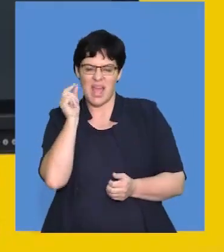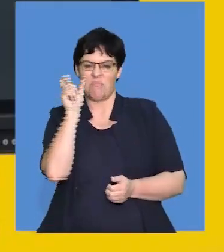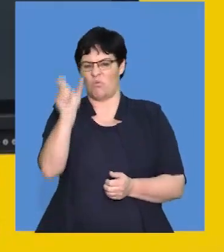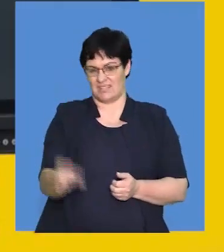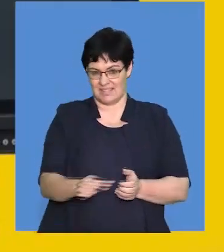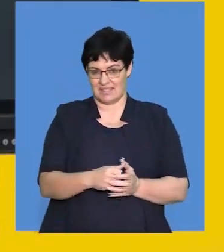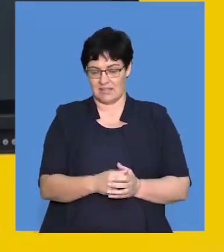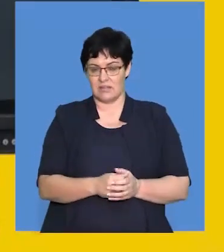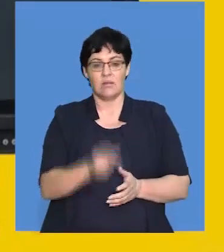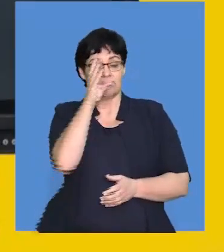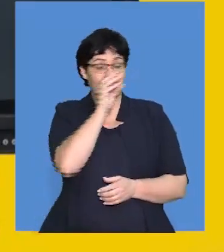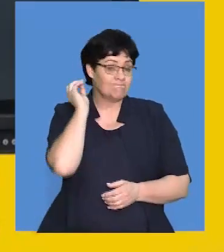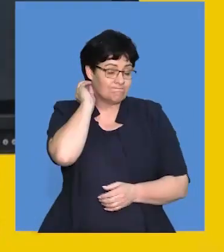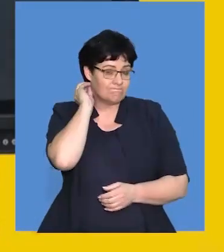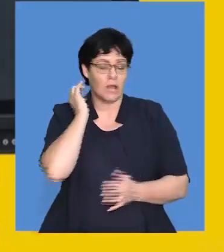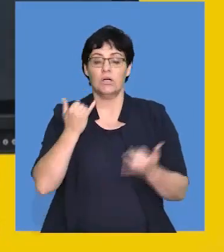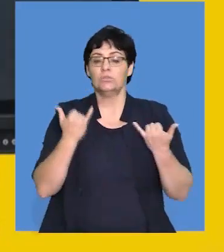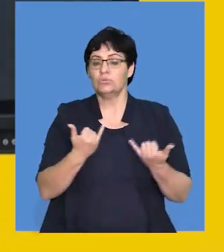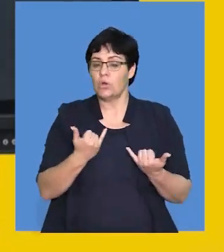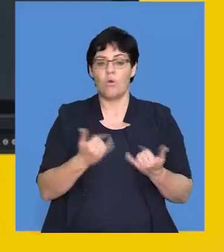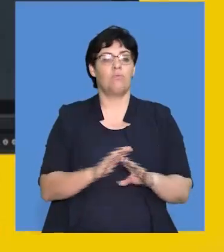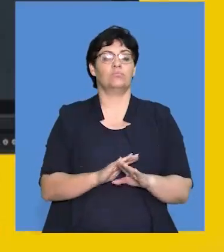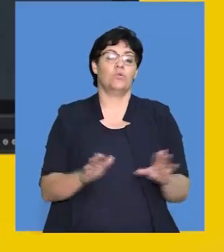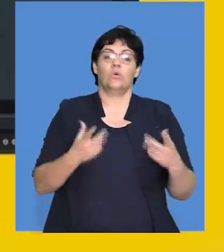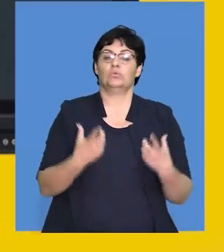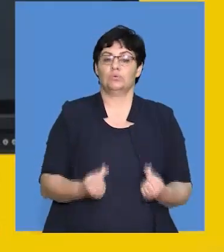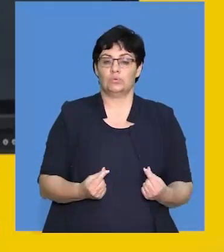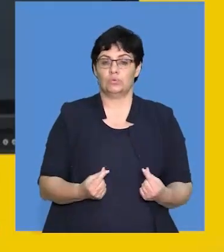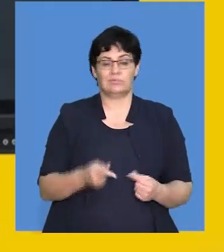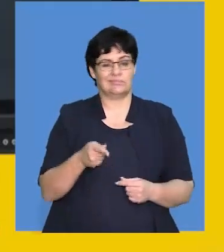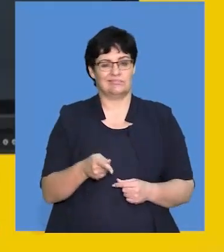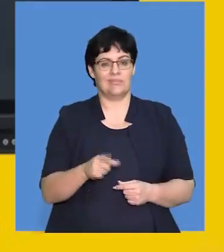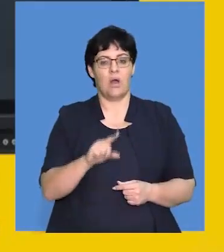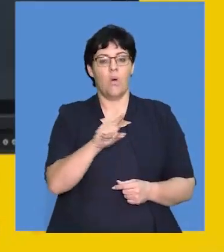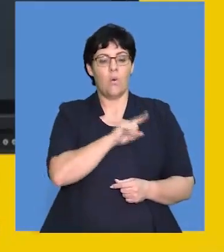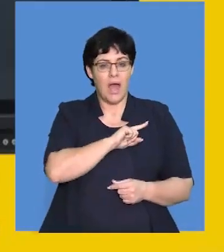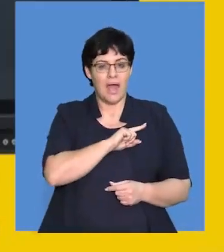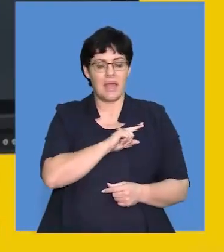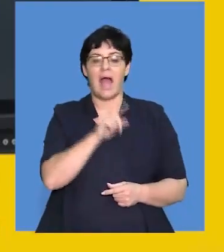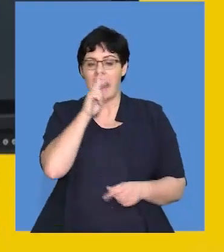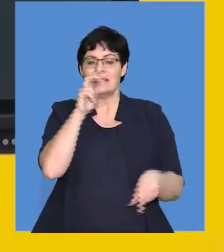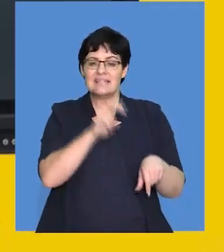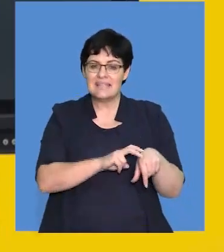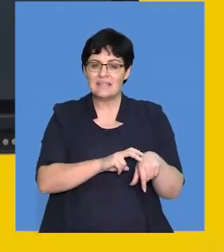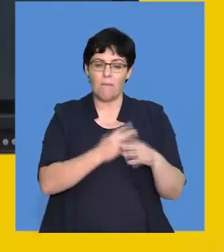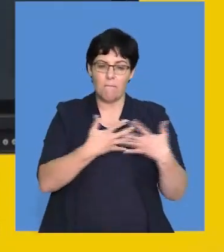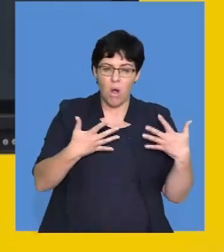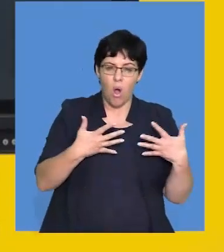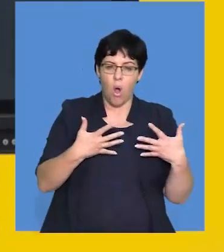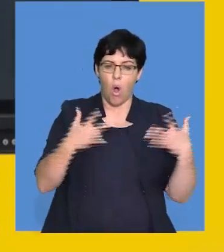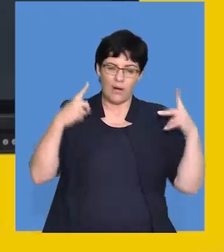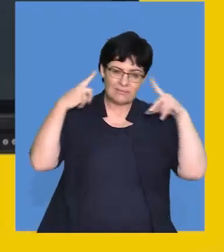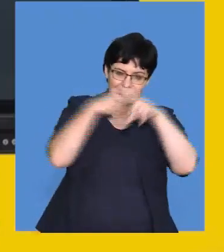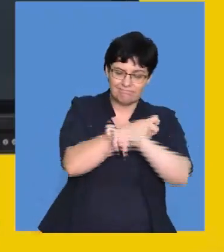B. So please note that today we are not going to deal with that because I need to deal with aspects that are